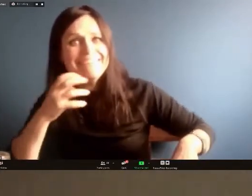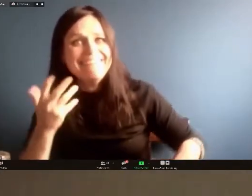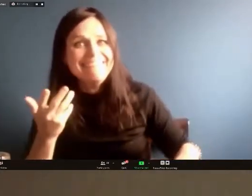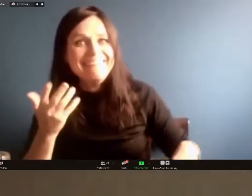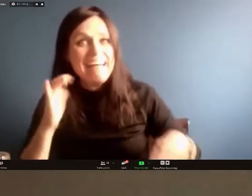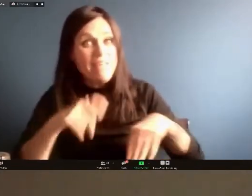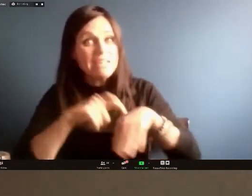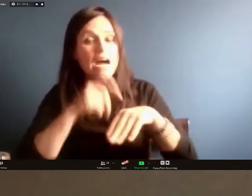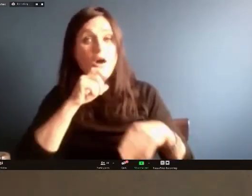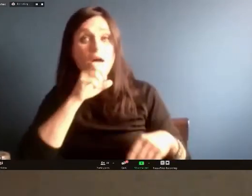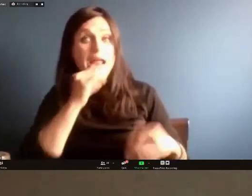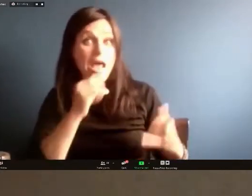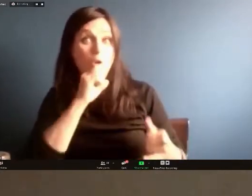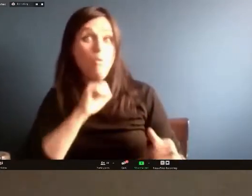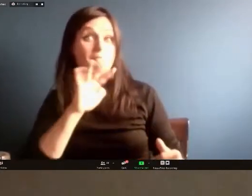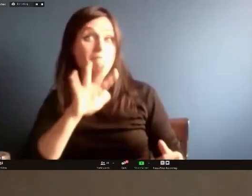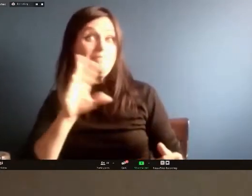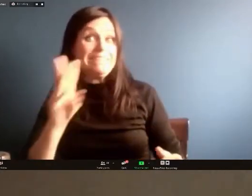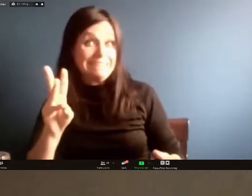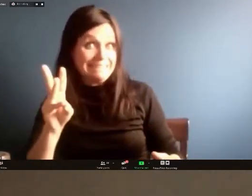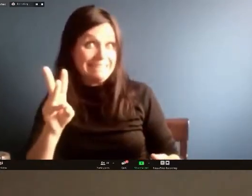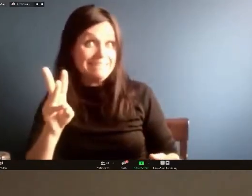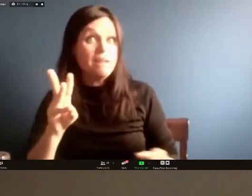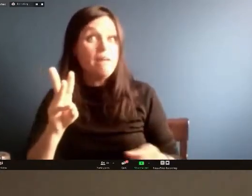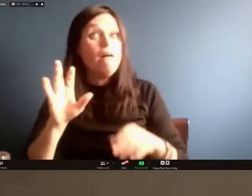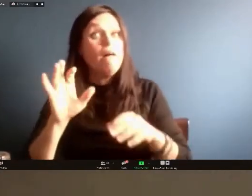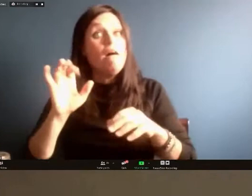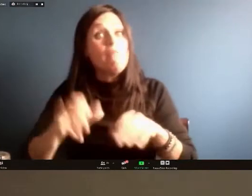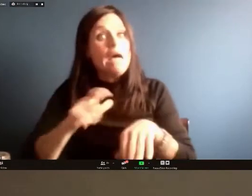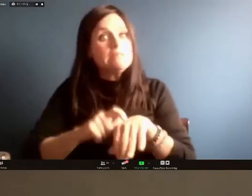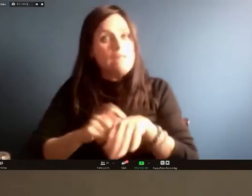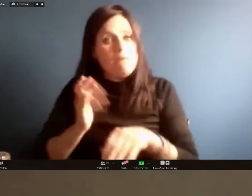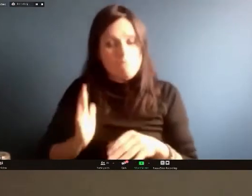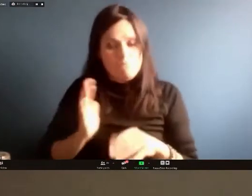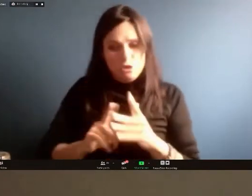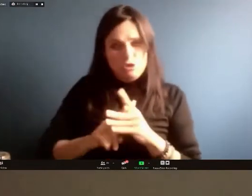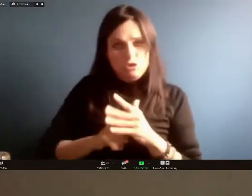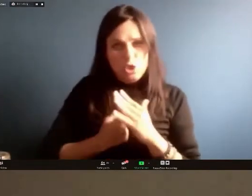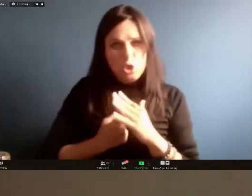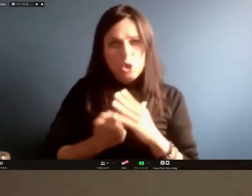am 56. So I guess I was,